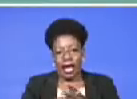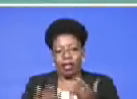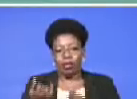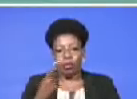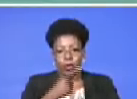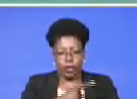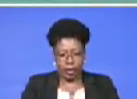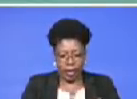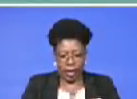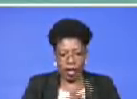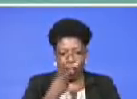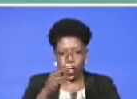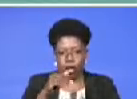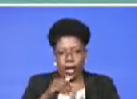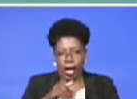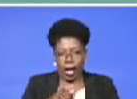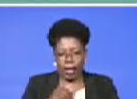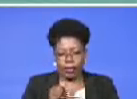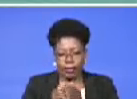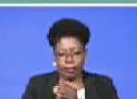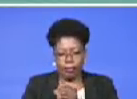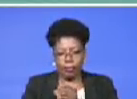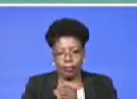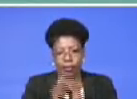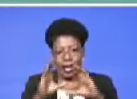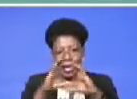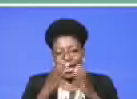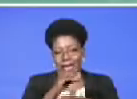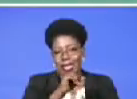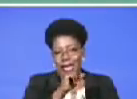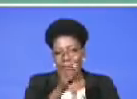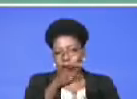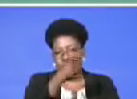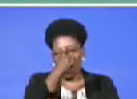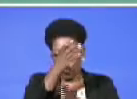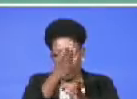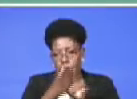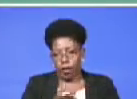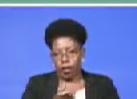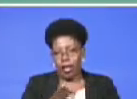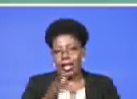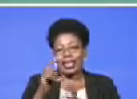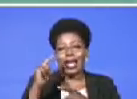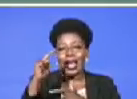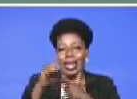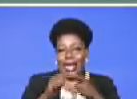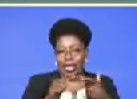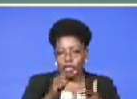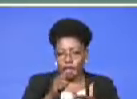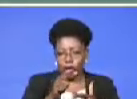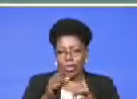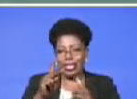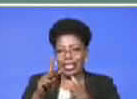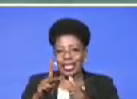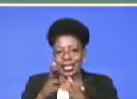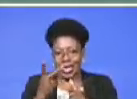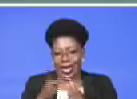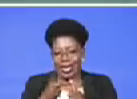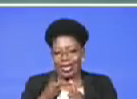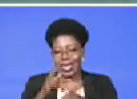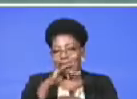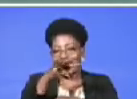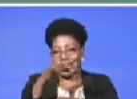Harbour, and let's take a look at how things went in Class A. The winner there was the Legend. Coming in second was Tidal